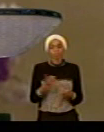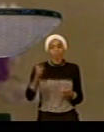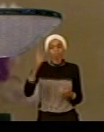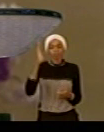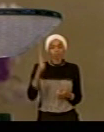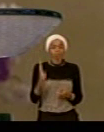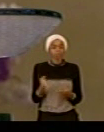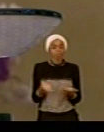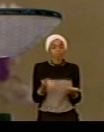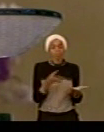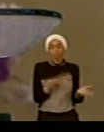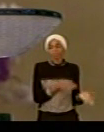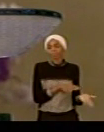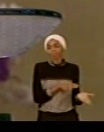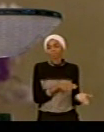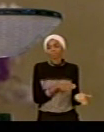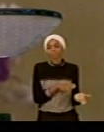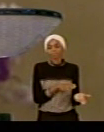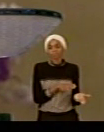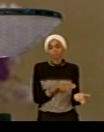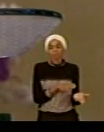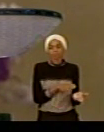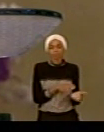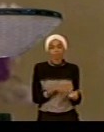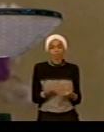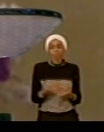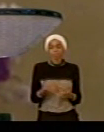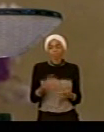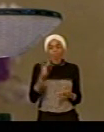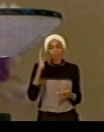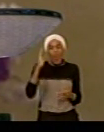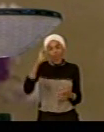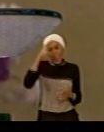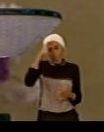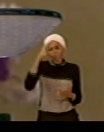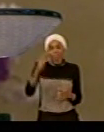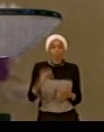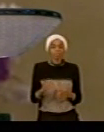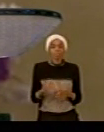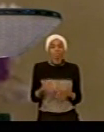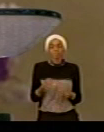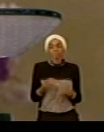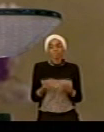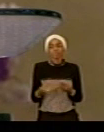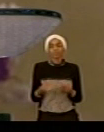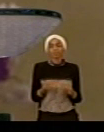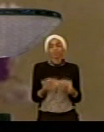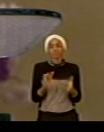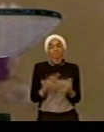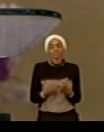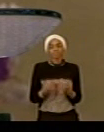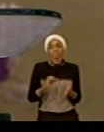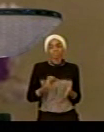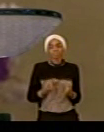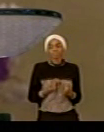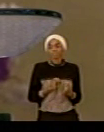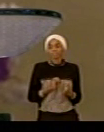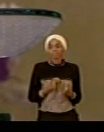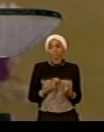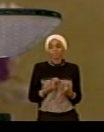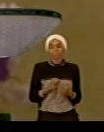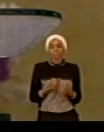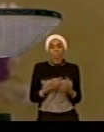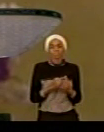sovereign die. Would he devote that